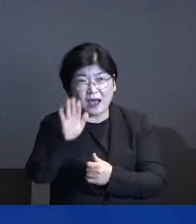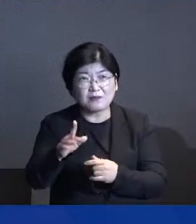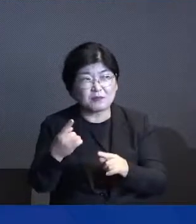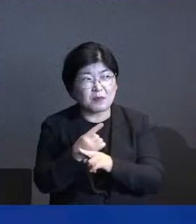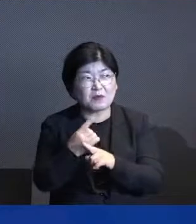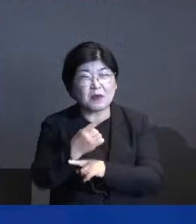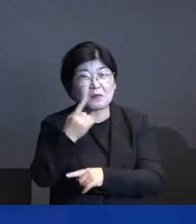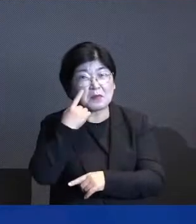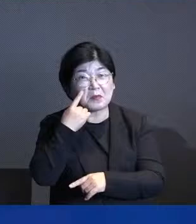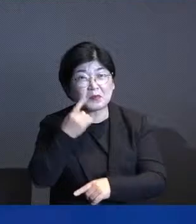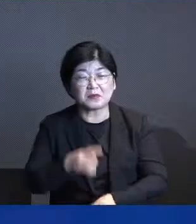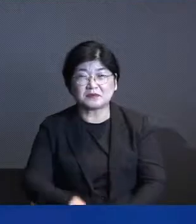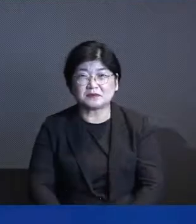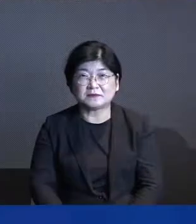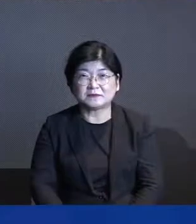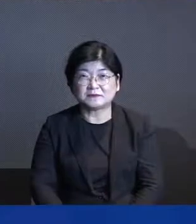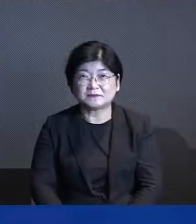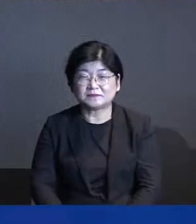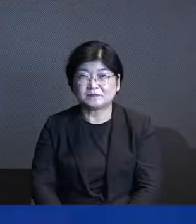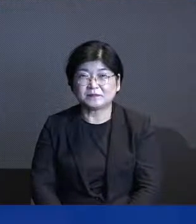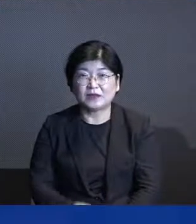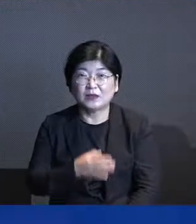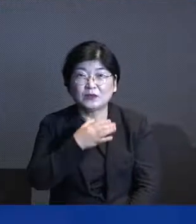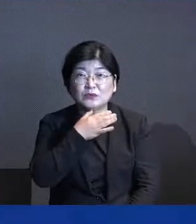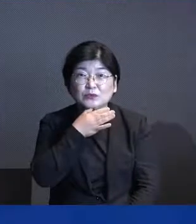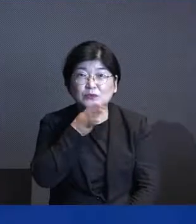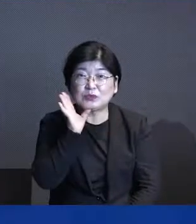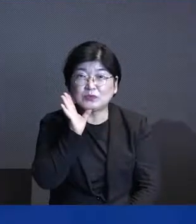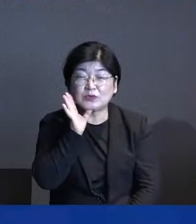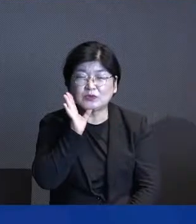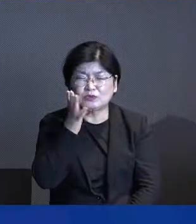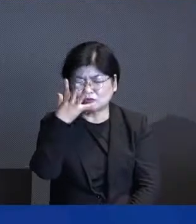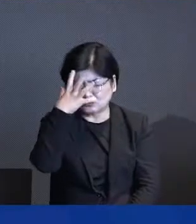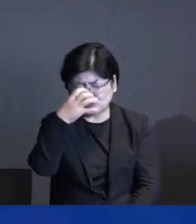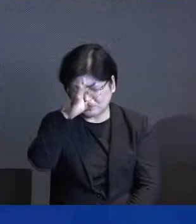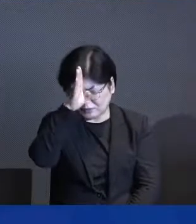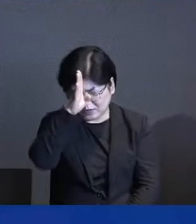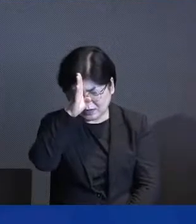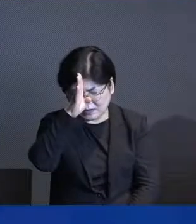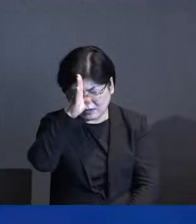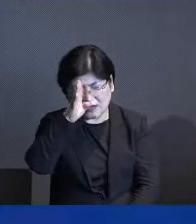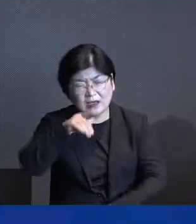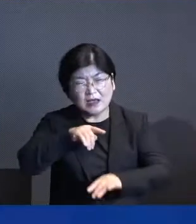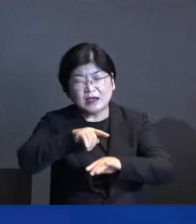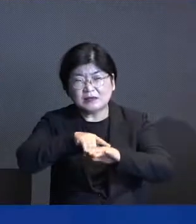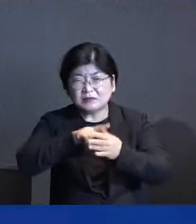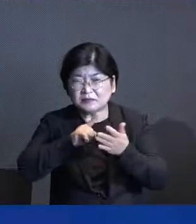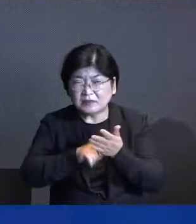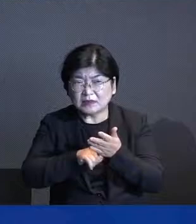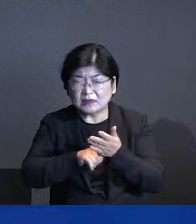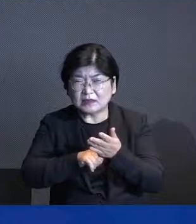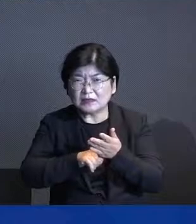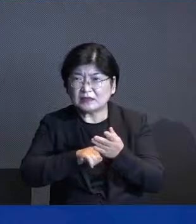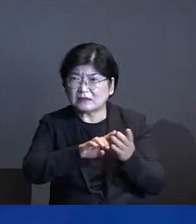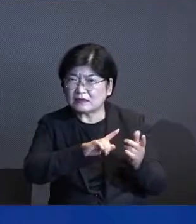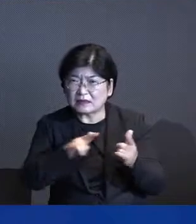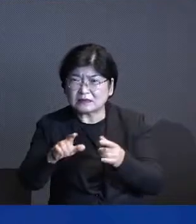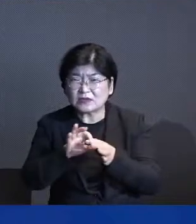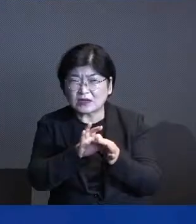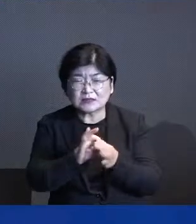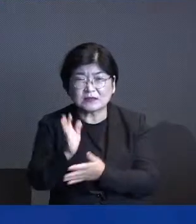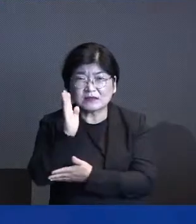and late-life depression, and we'll come back to the suggestions for improving mental health and brain